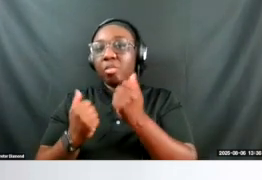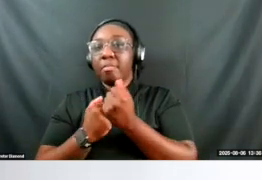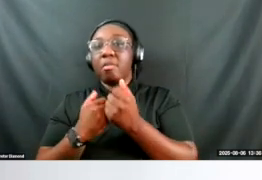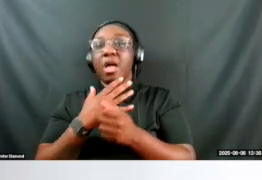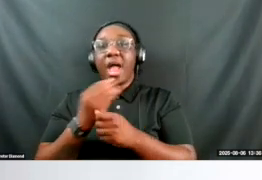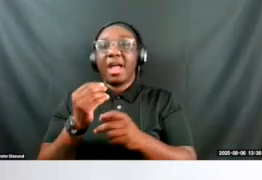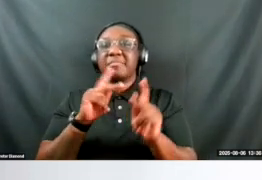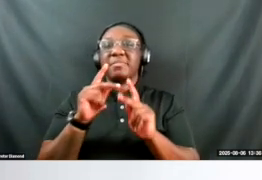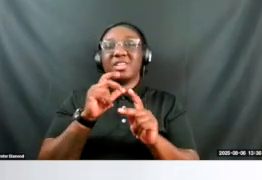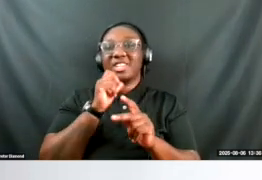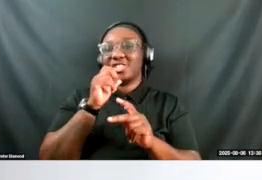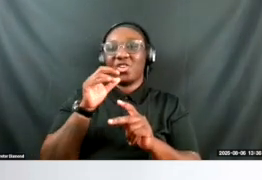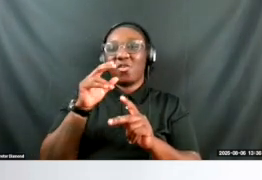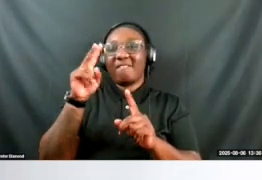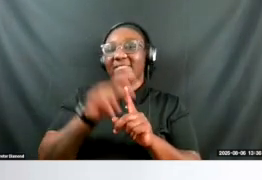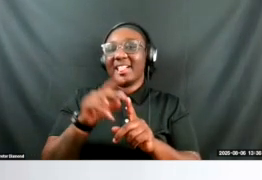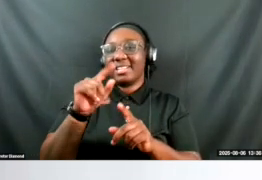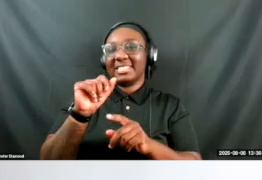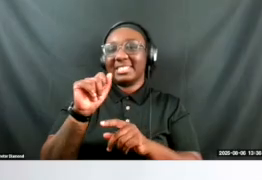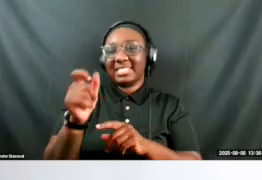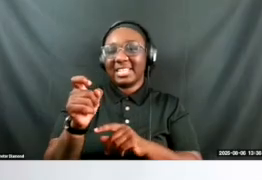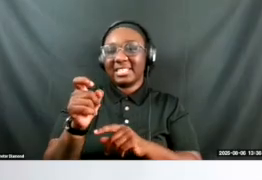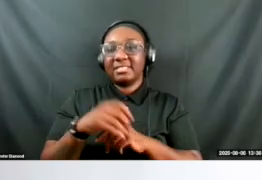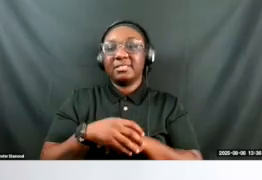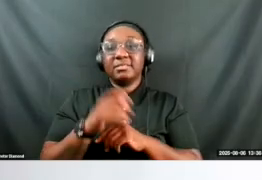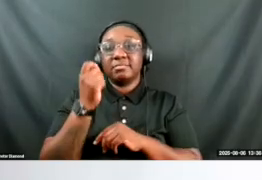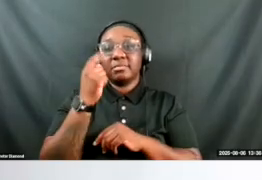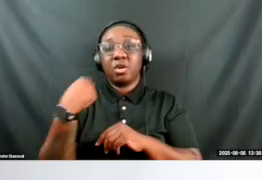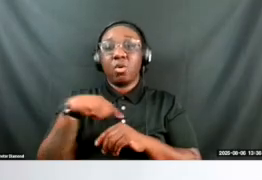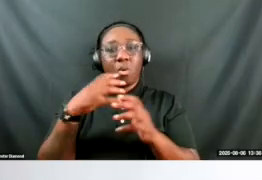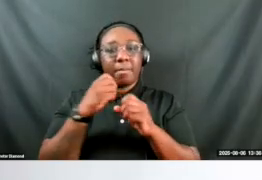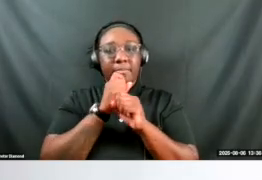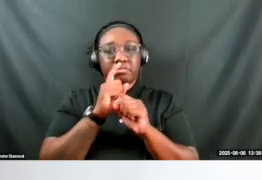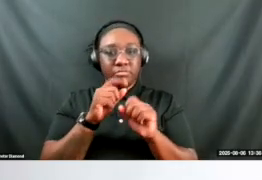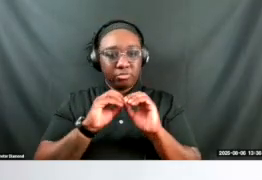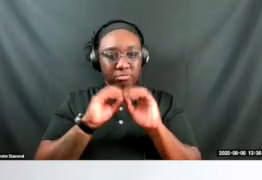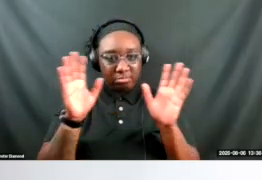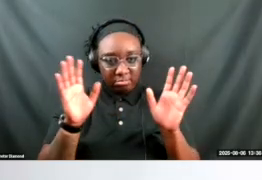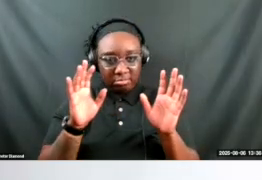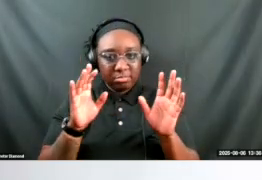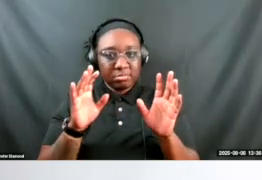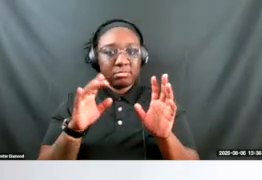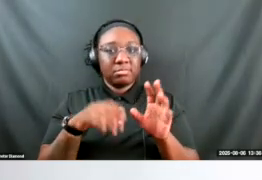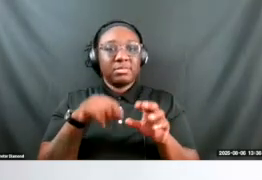using this year's funding plan process to memorialize a specific approach for gross income, and we aim to move forward